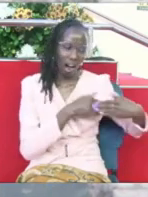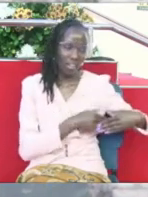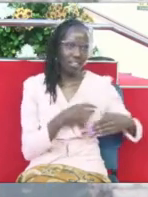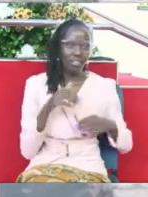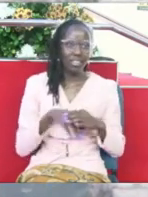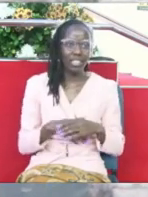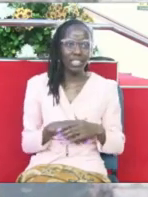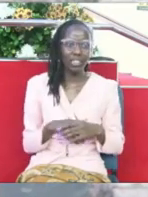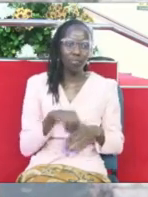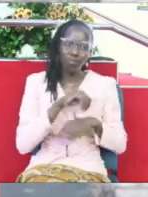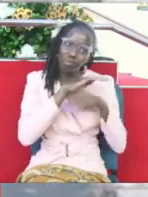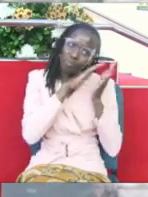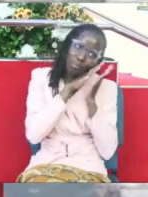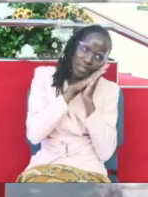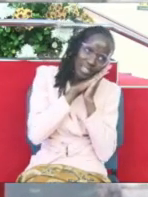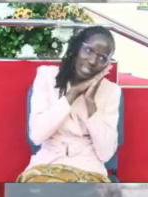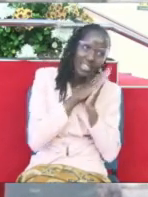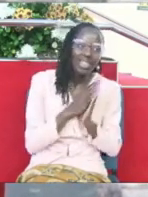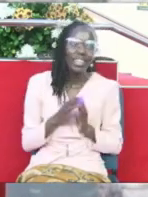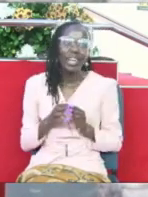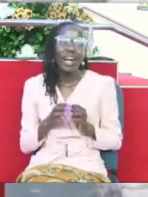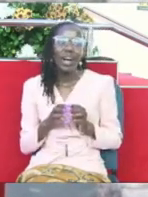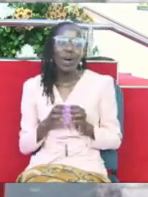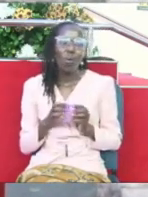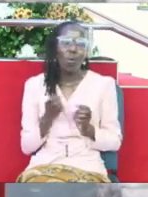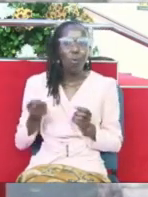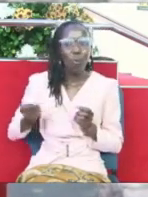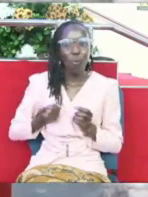safety. Men are known to be